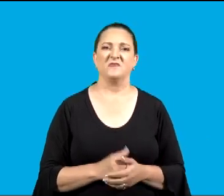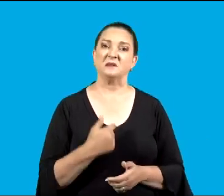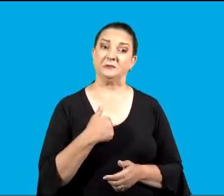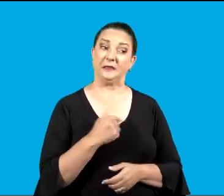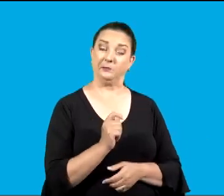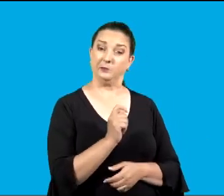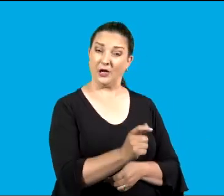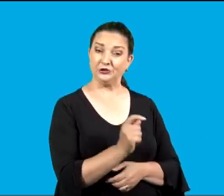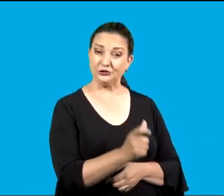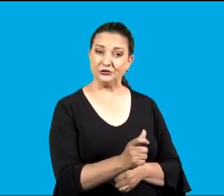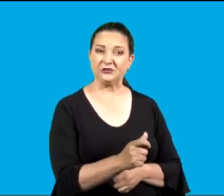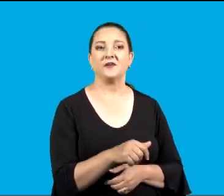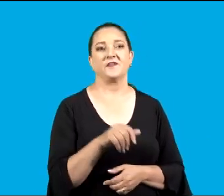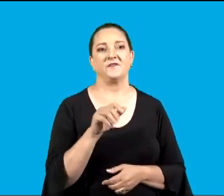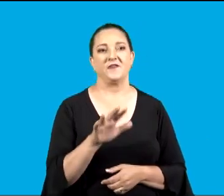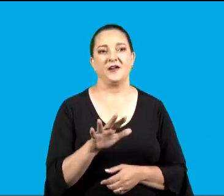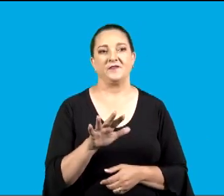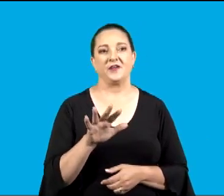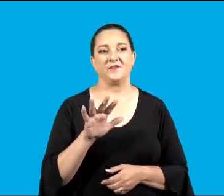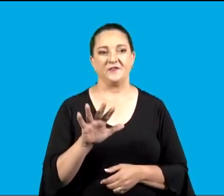and my purchases is